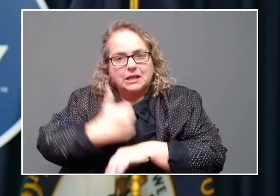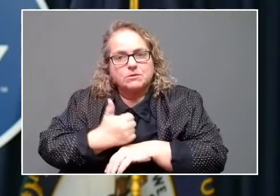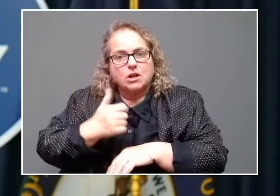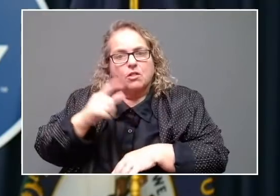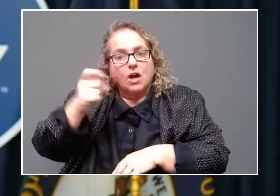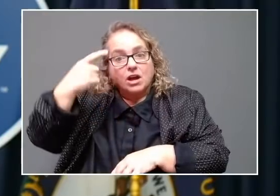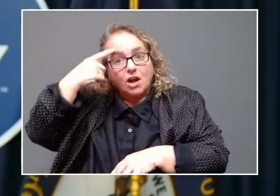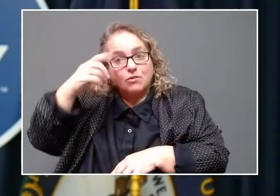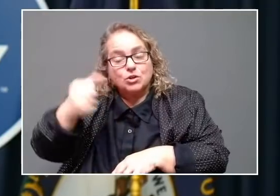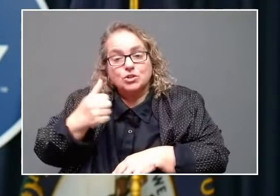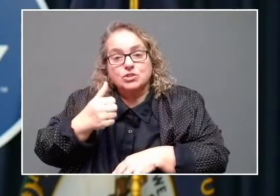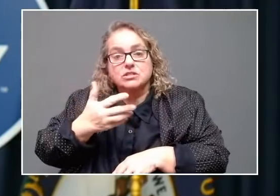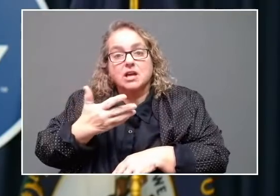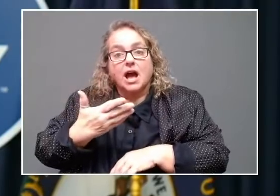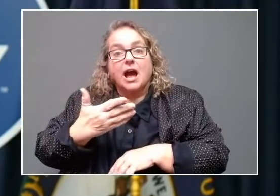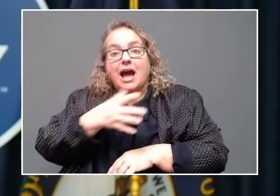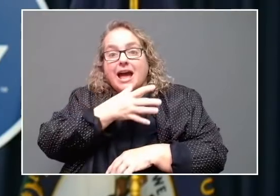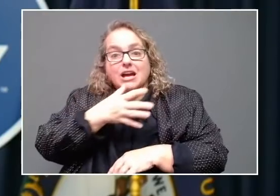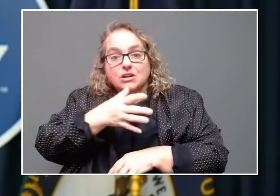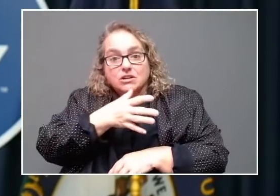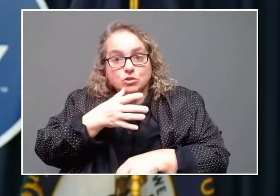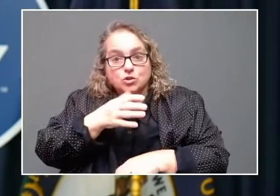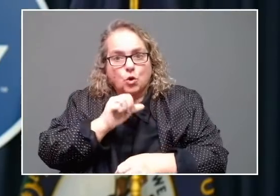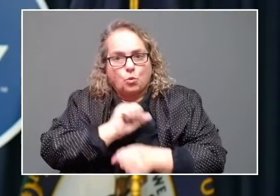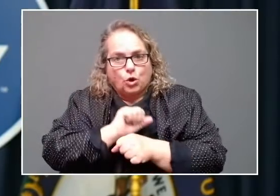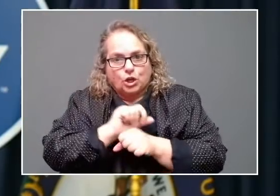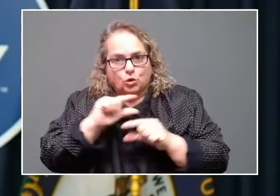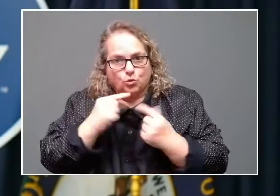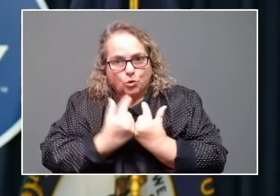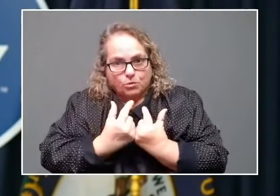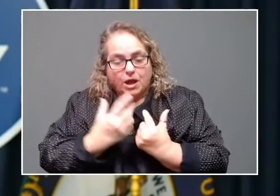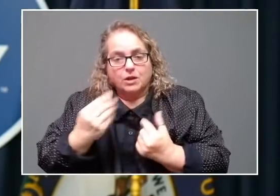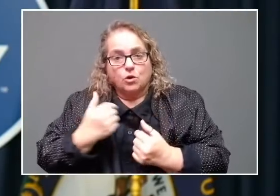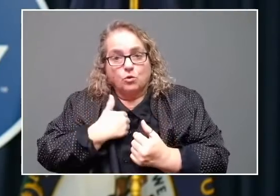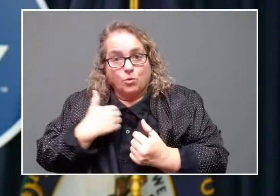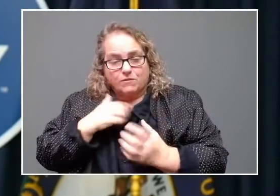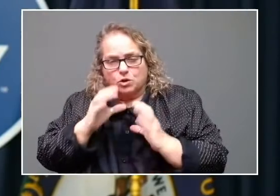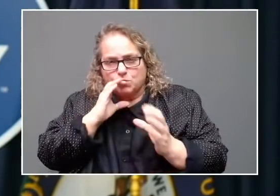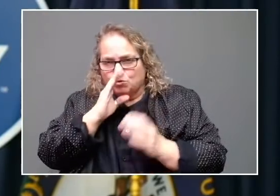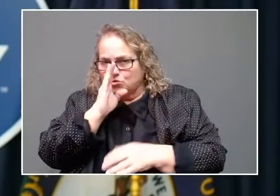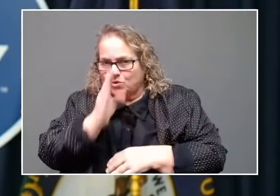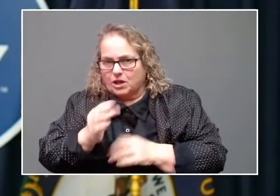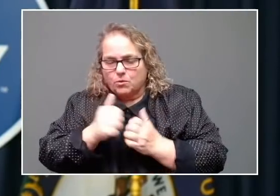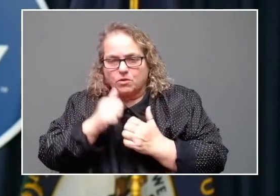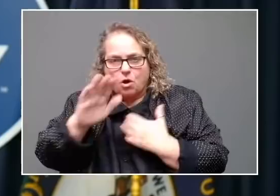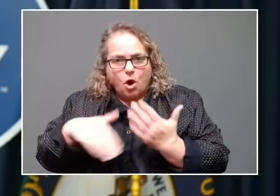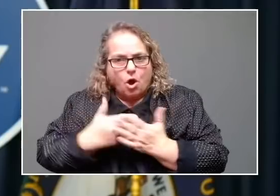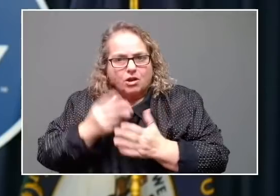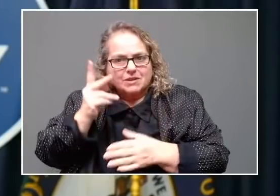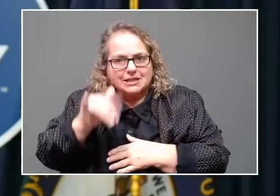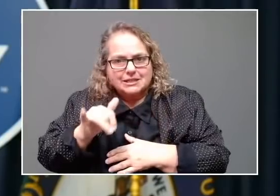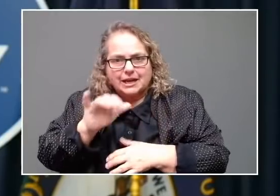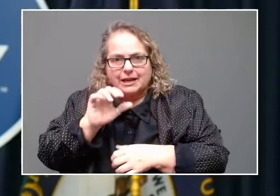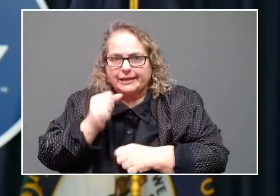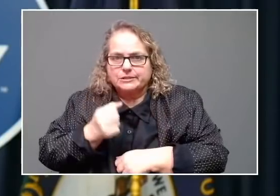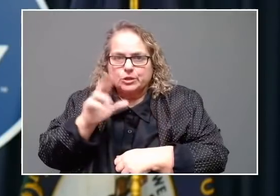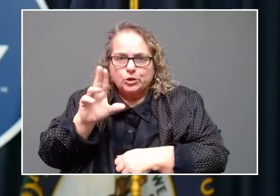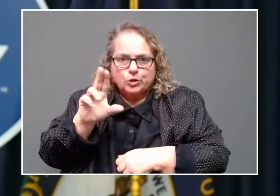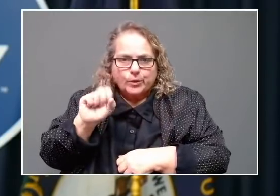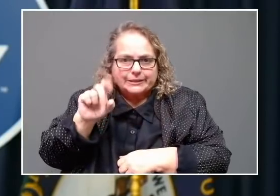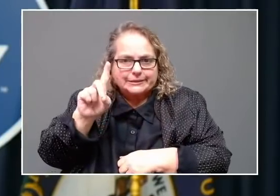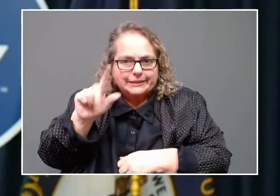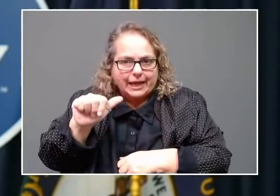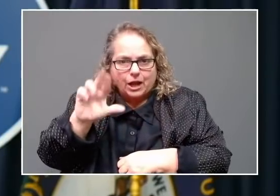Group. And we have communicated directly with all of Kentucky's commodity groups, USDA representatives, and